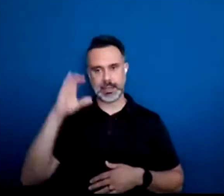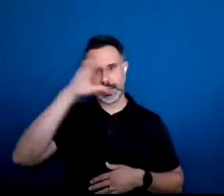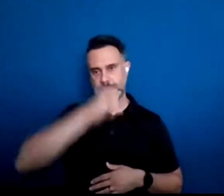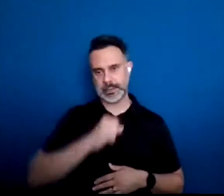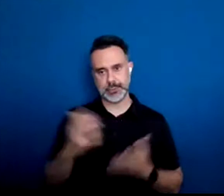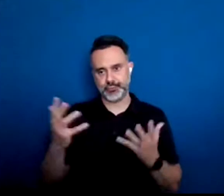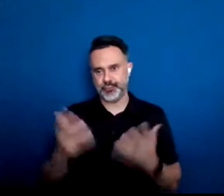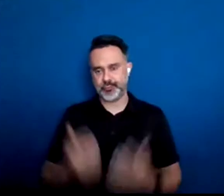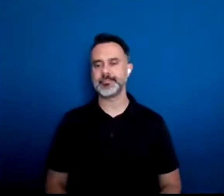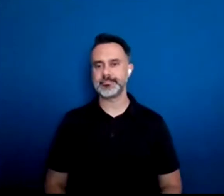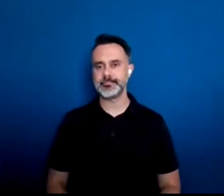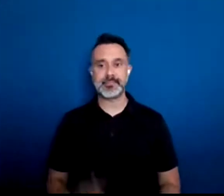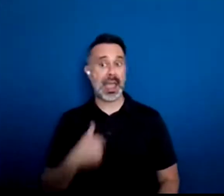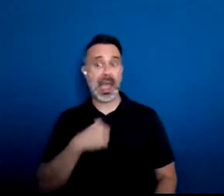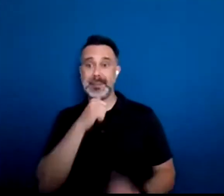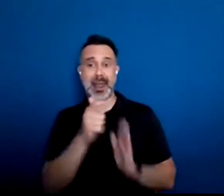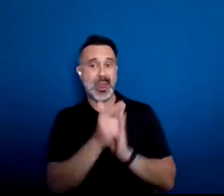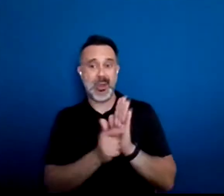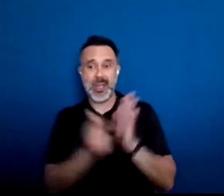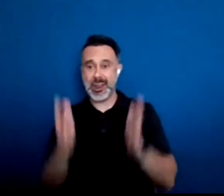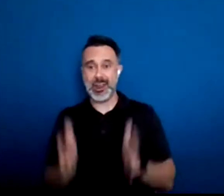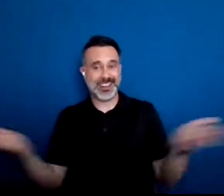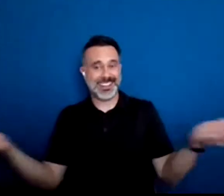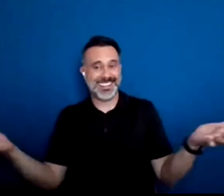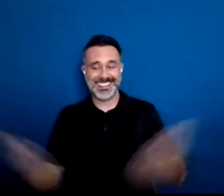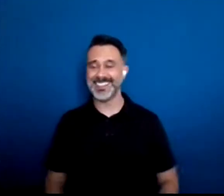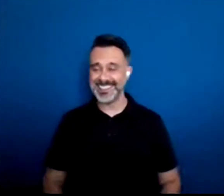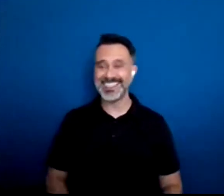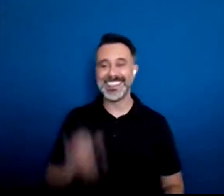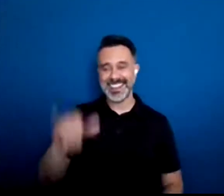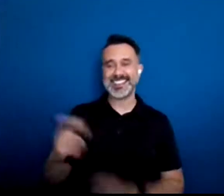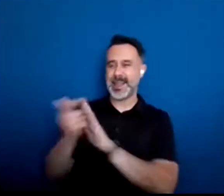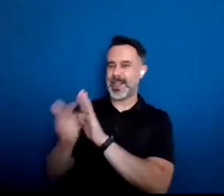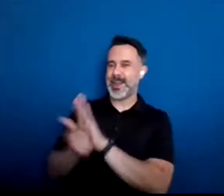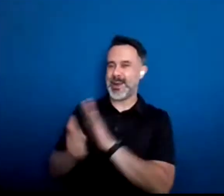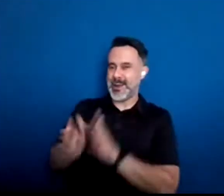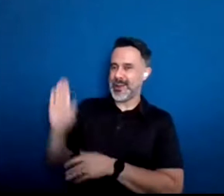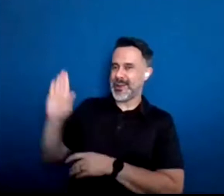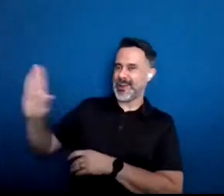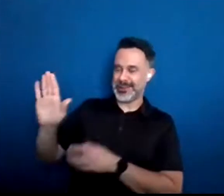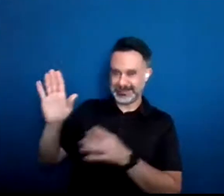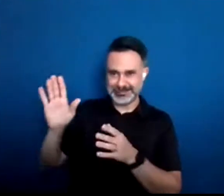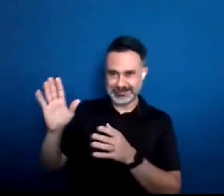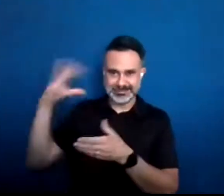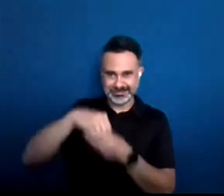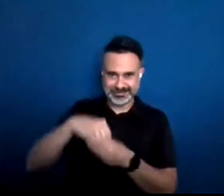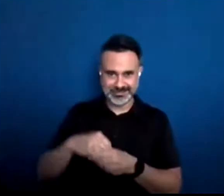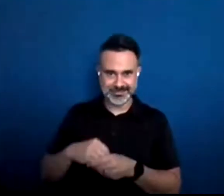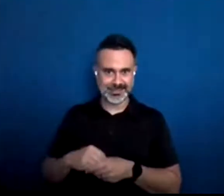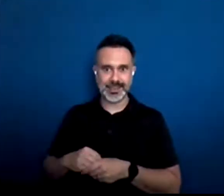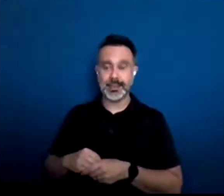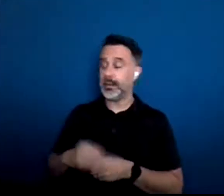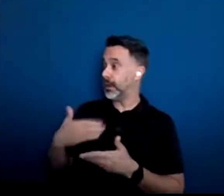Okay, and I'm not a lawyer, right? That's where the lawyers come in, you know? There you go. We'll have to bring a lawyer out to the next